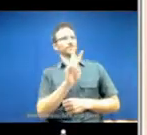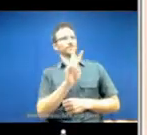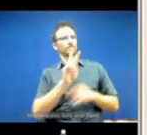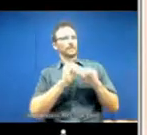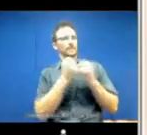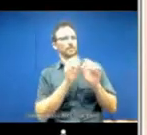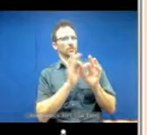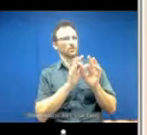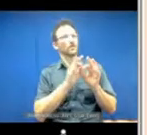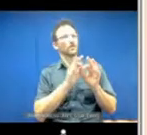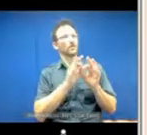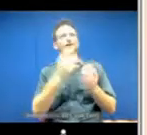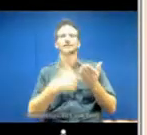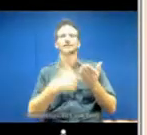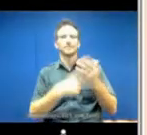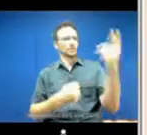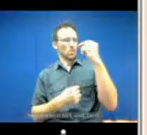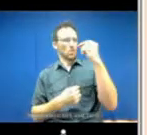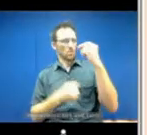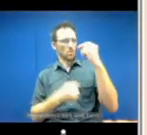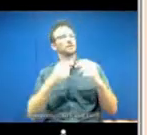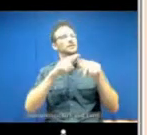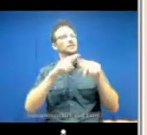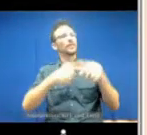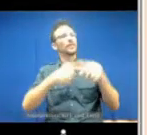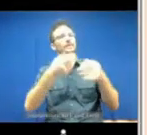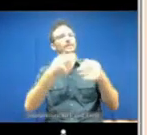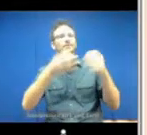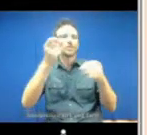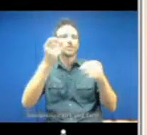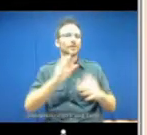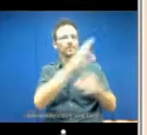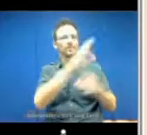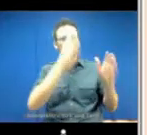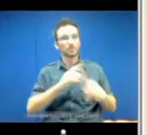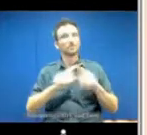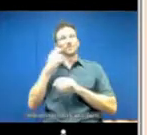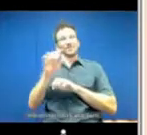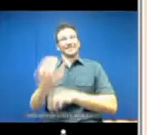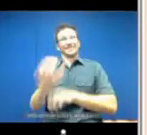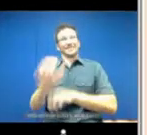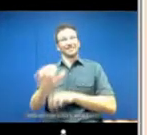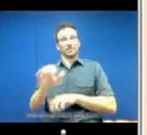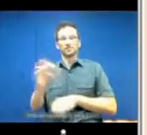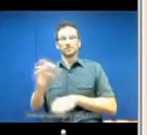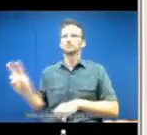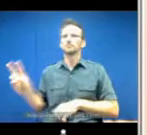required for deposition.